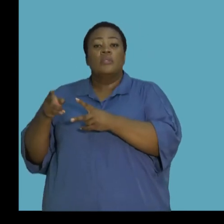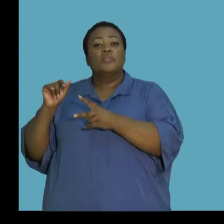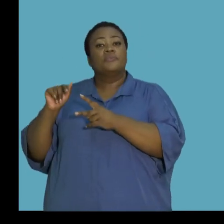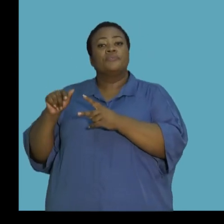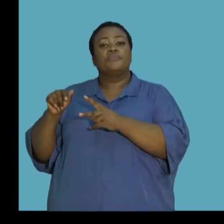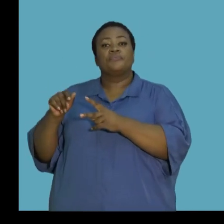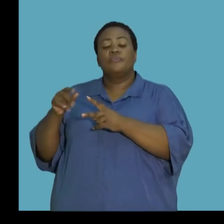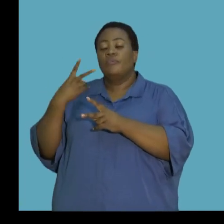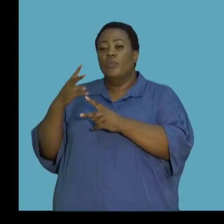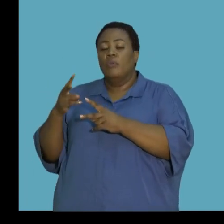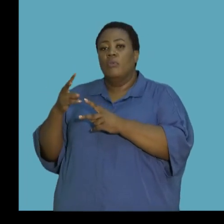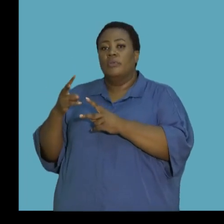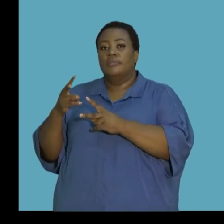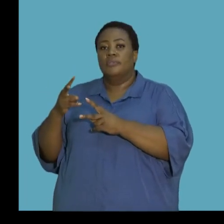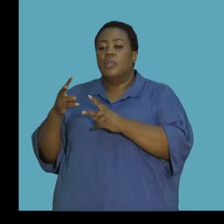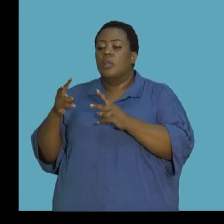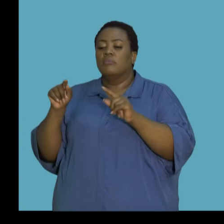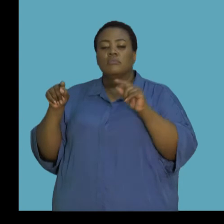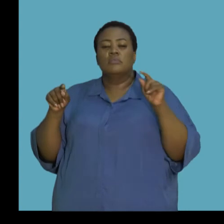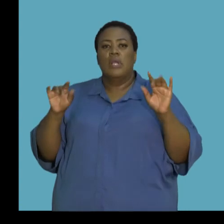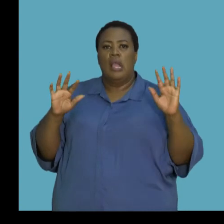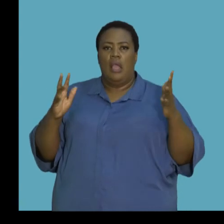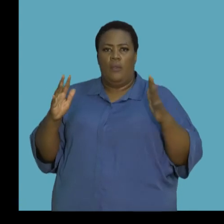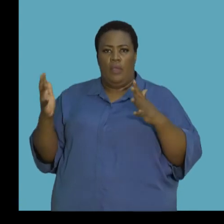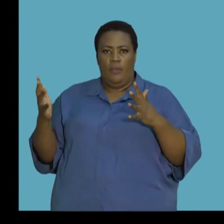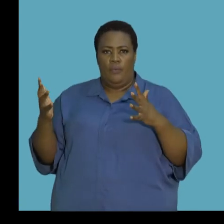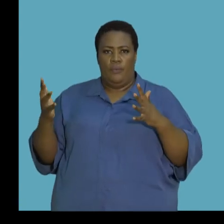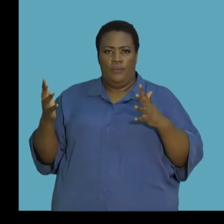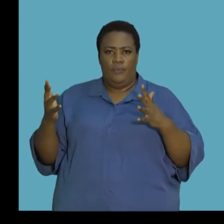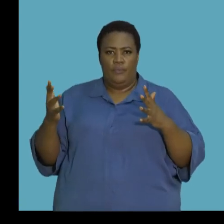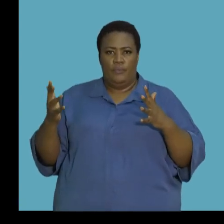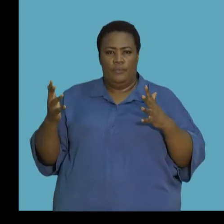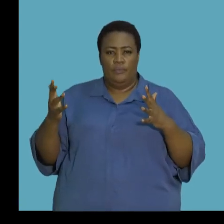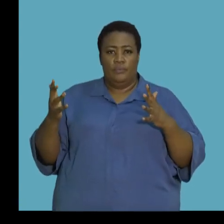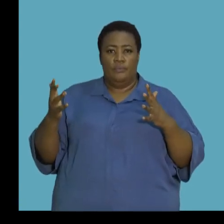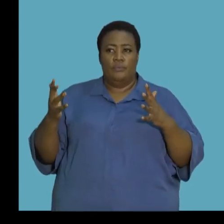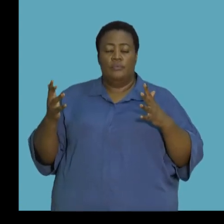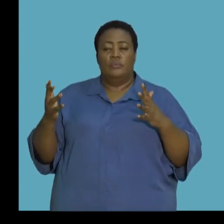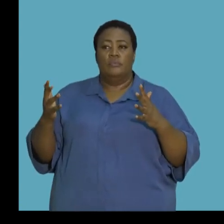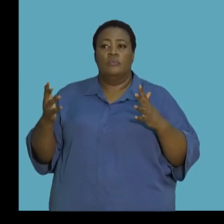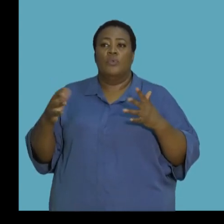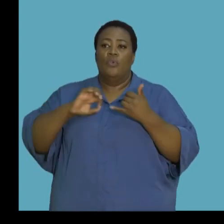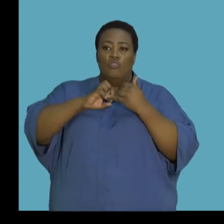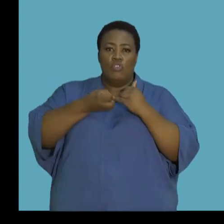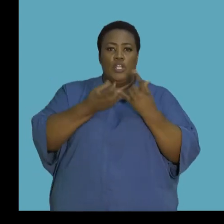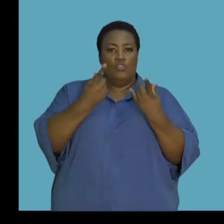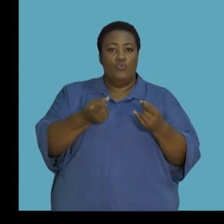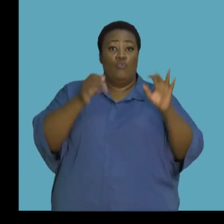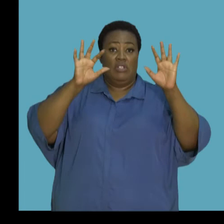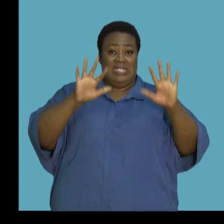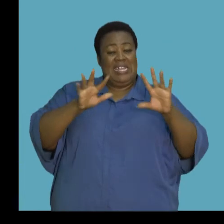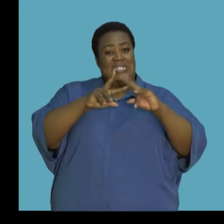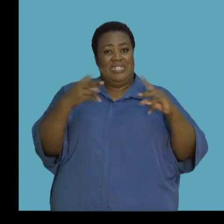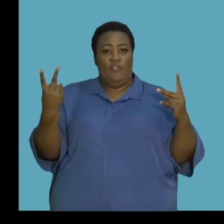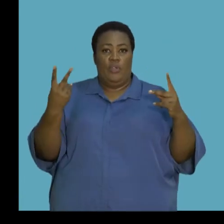soap bubbles, and here we look at the diameter of these bubbles which have been recorded along this, and they've attempted to